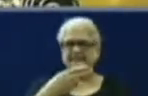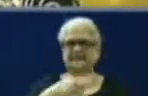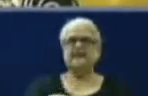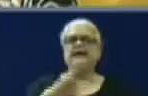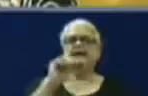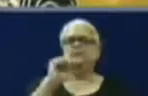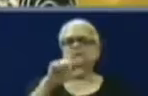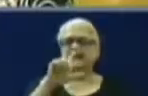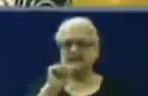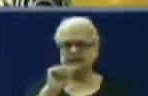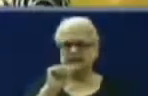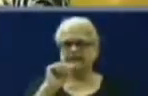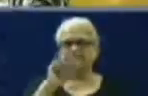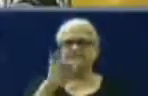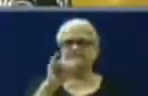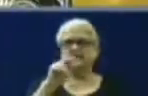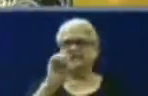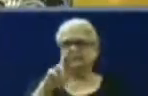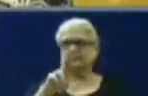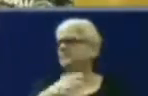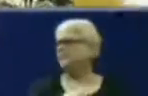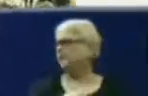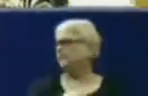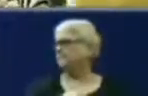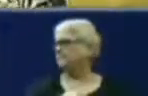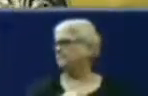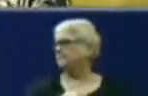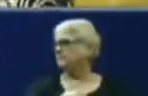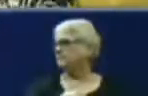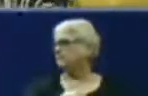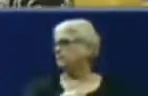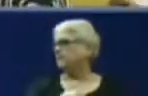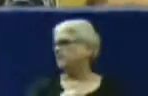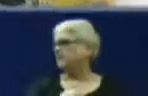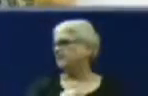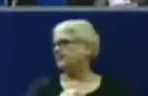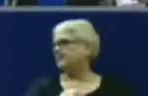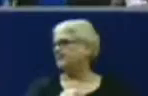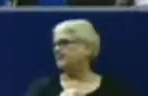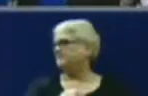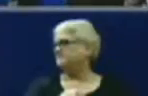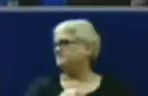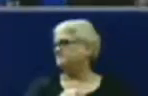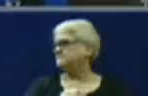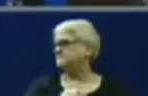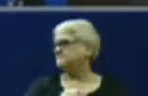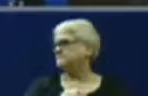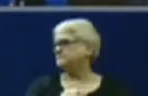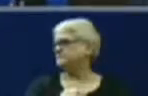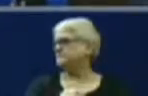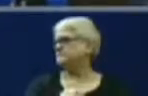Nayla Pfeiffer. Please come forward to begin your presentation.